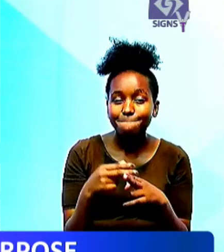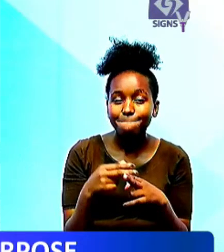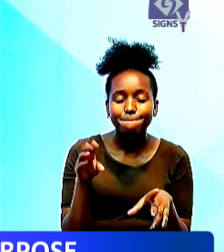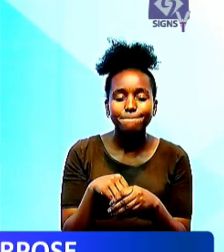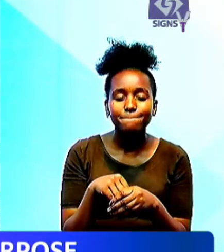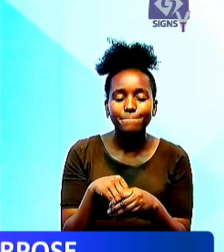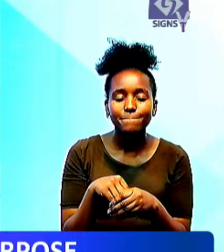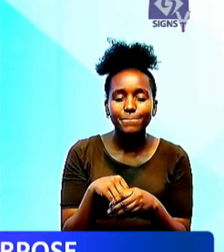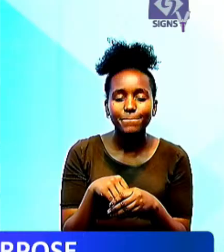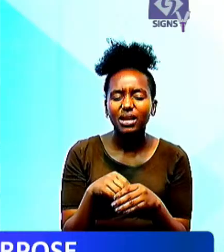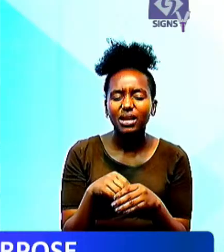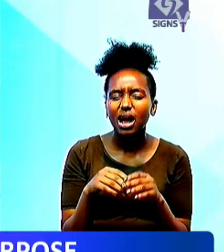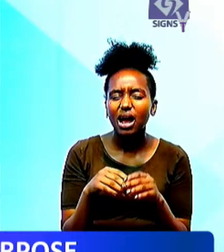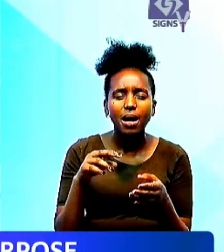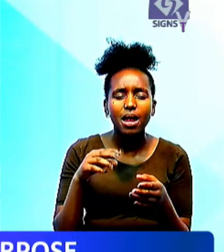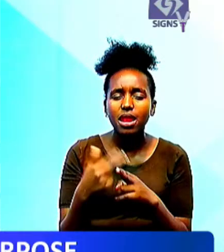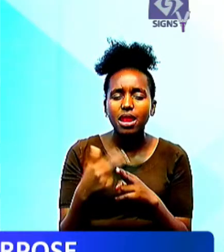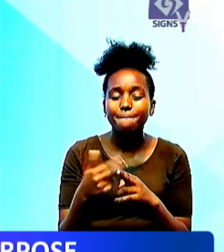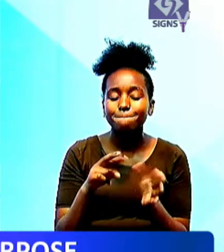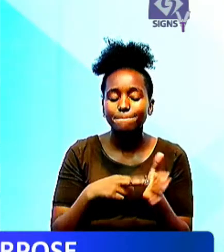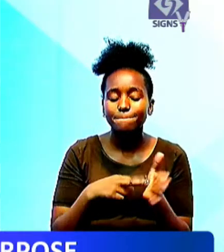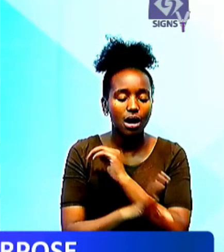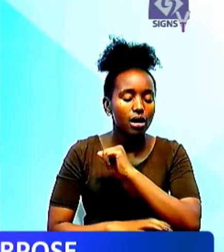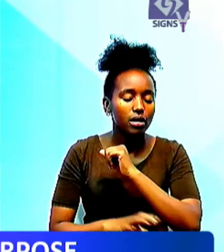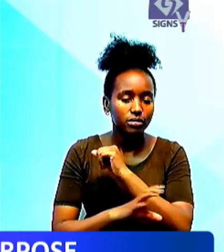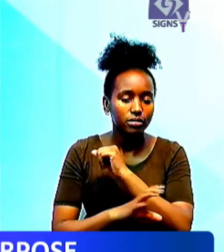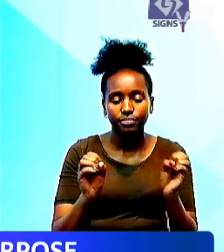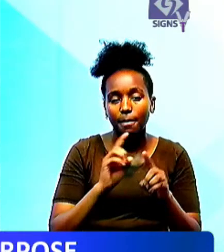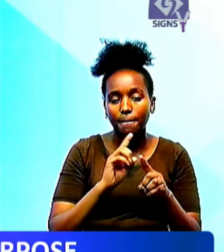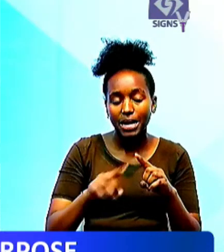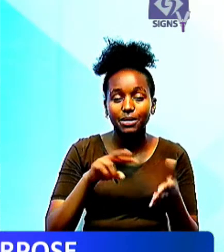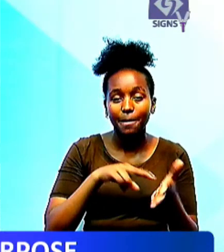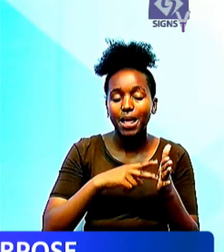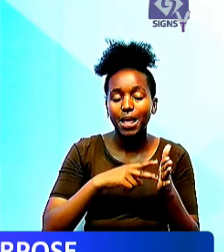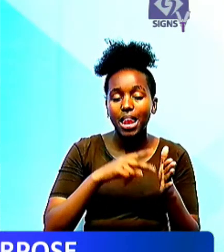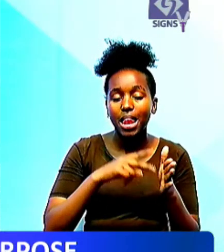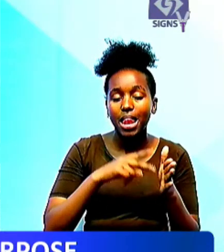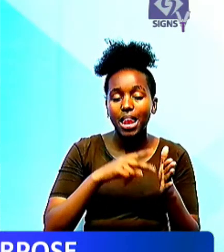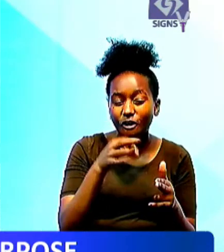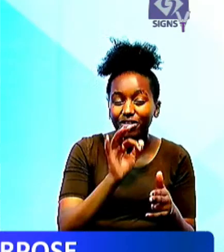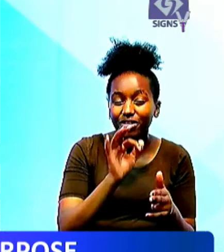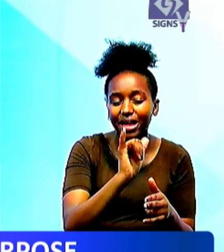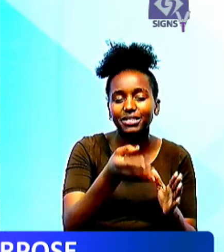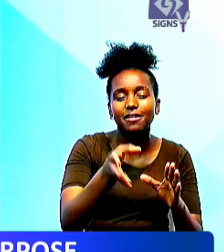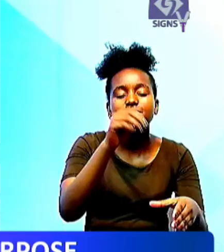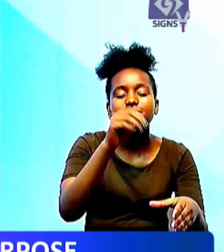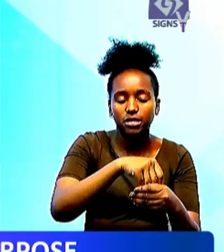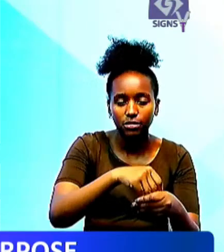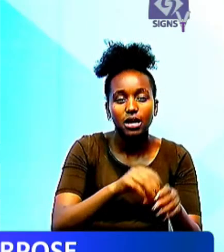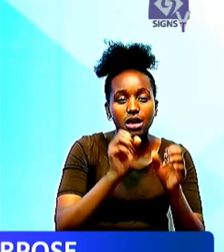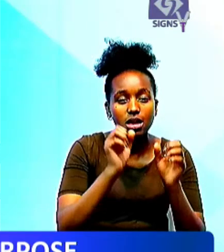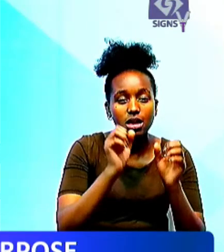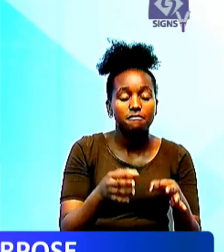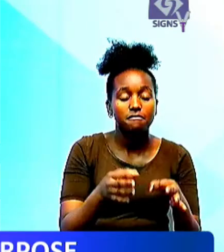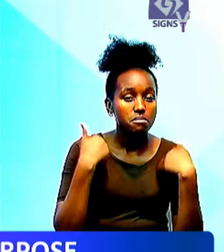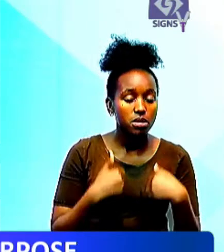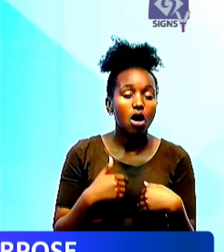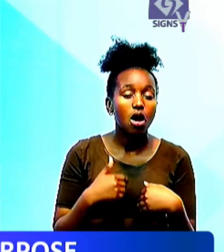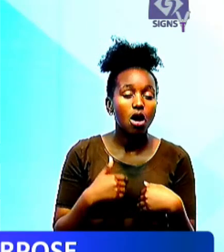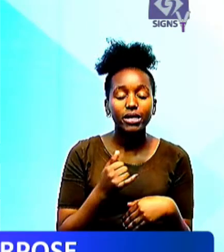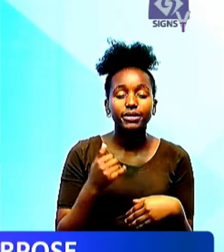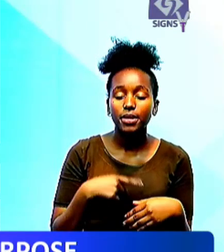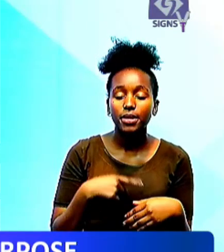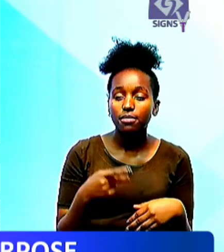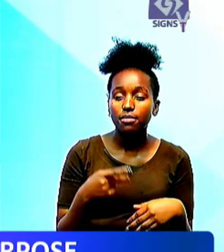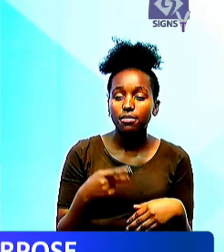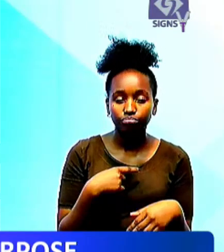in Europeans. No. It's just the way it's designed. If you're investing, you are placing or issuing a bond